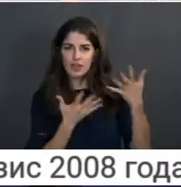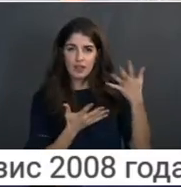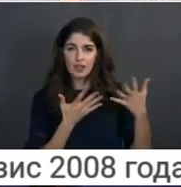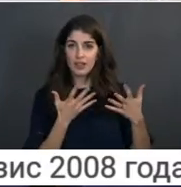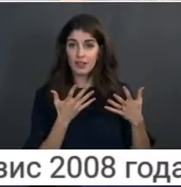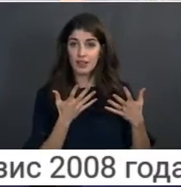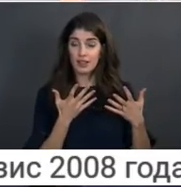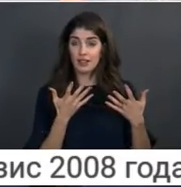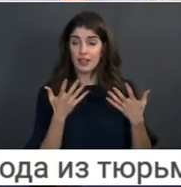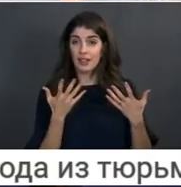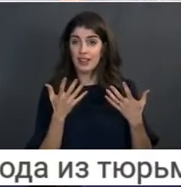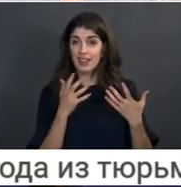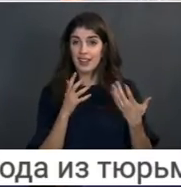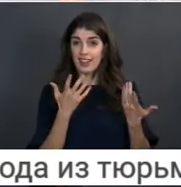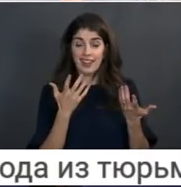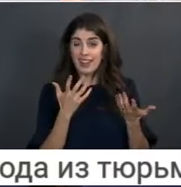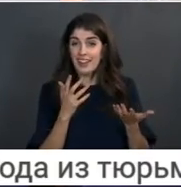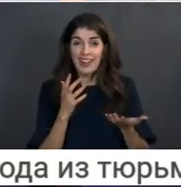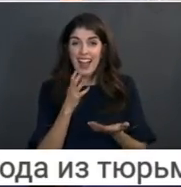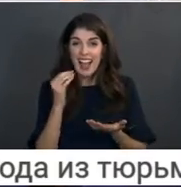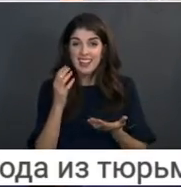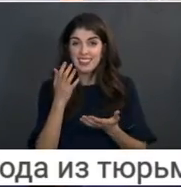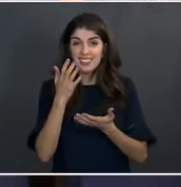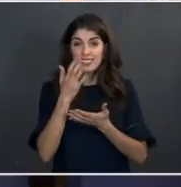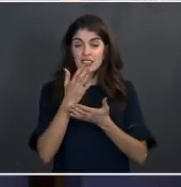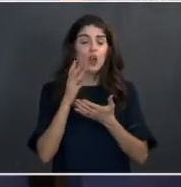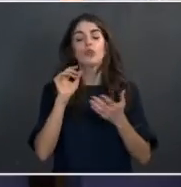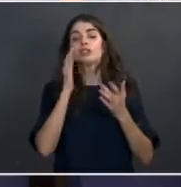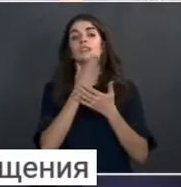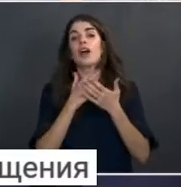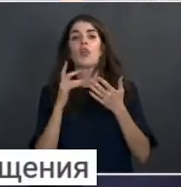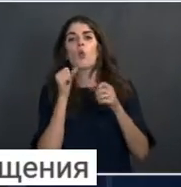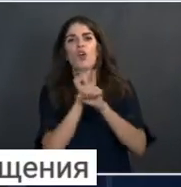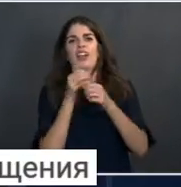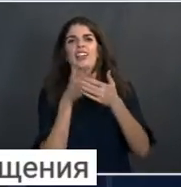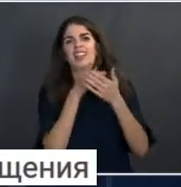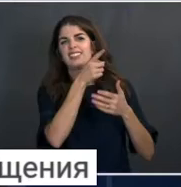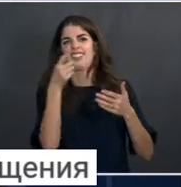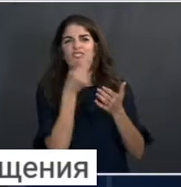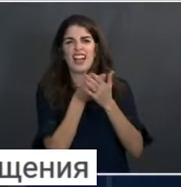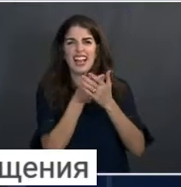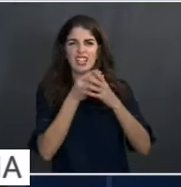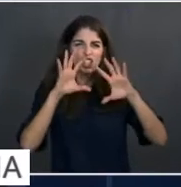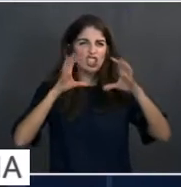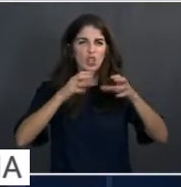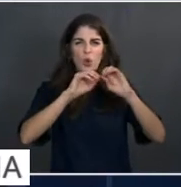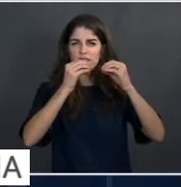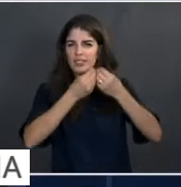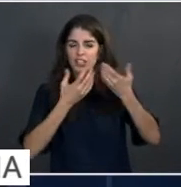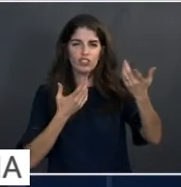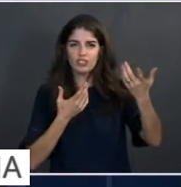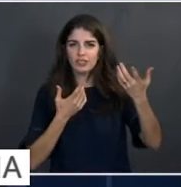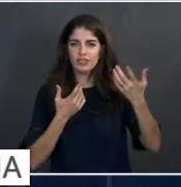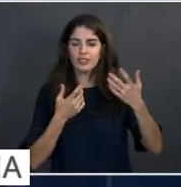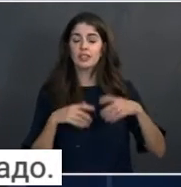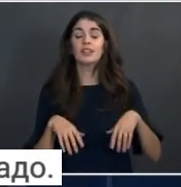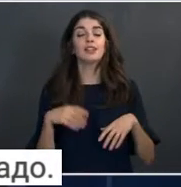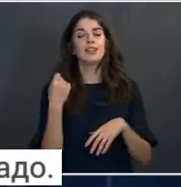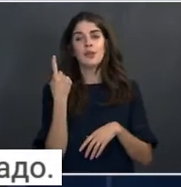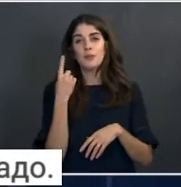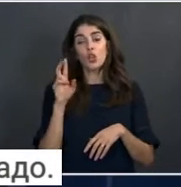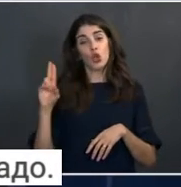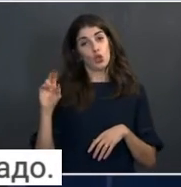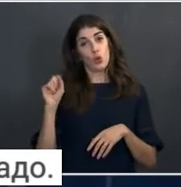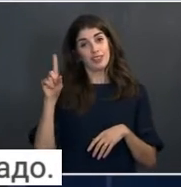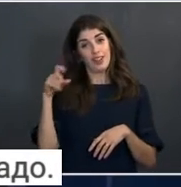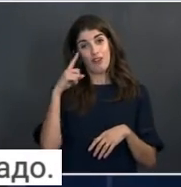for the 2008 housing crisis got a get out of jail free card? Well, the message is that the U.S. government is